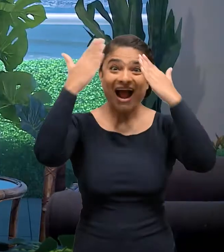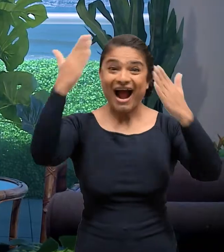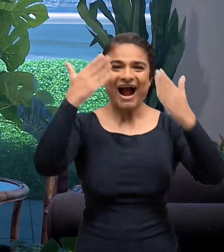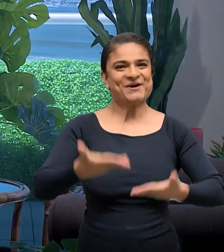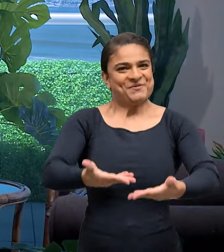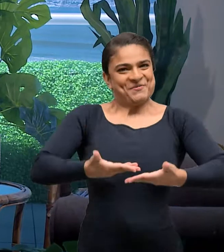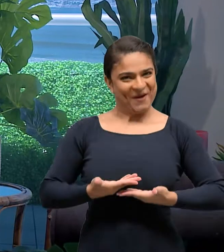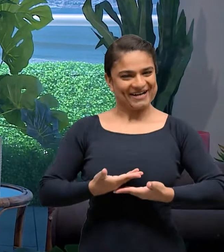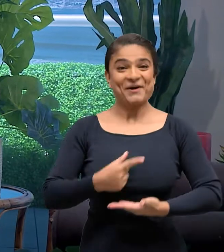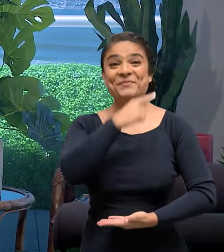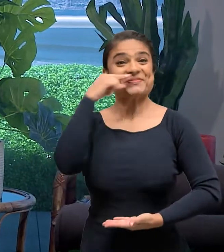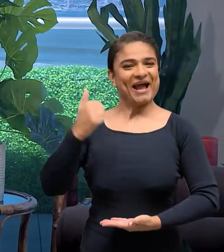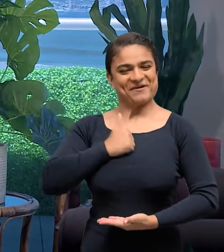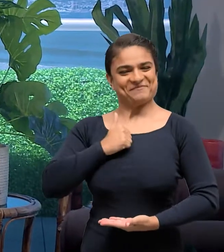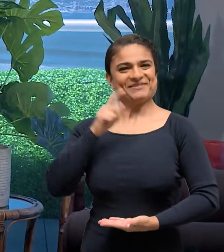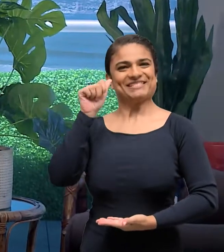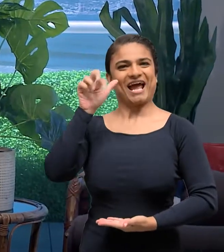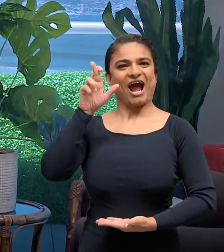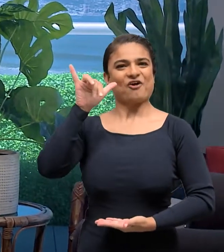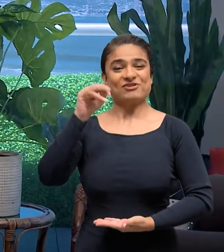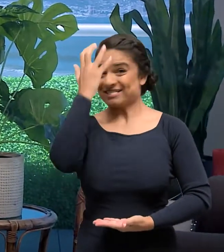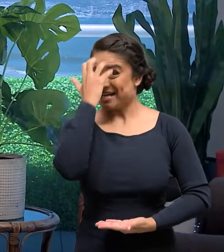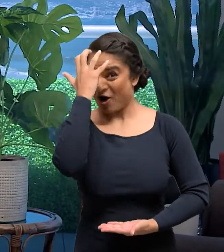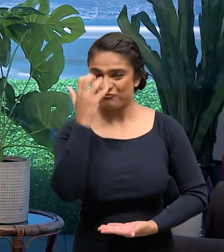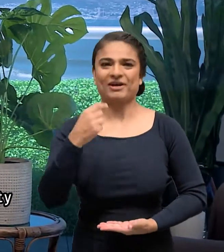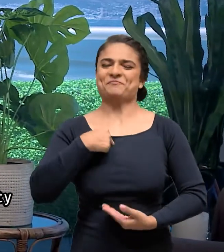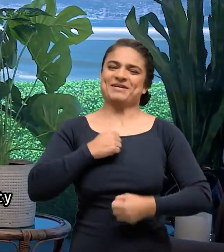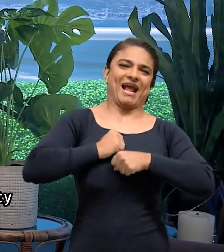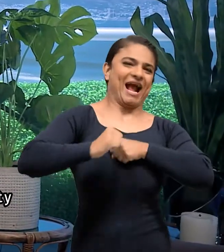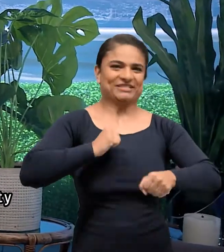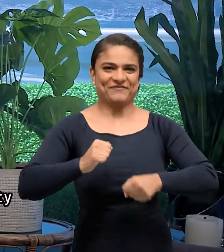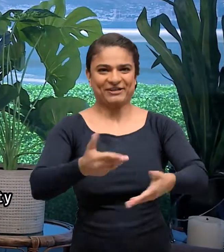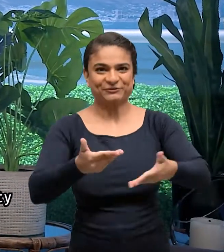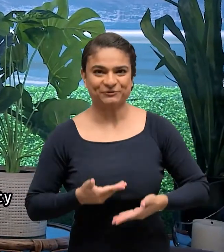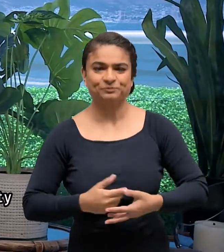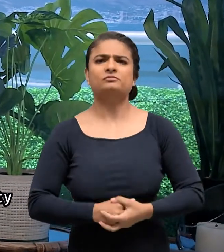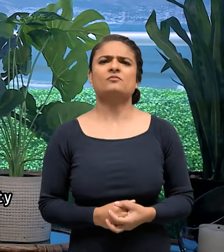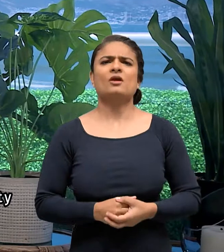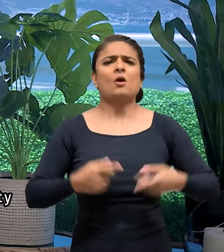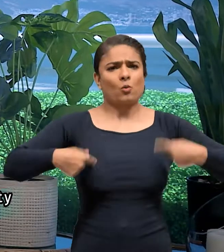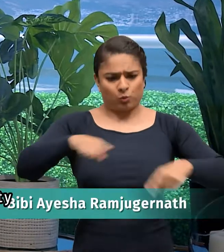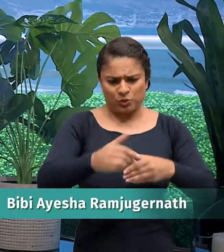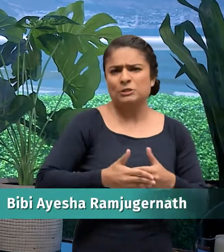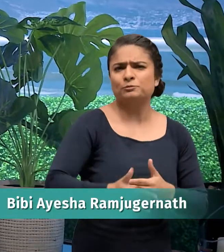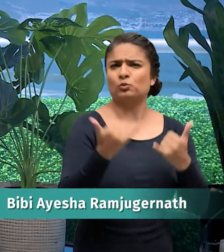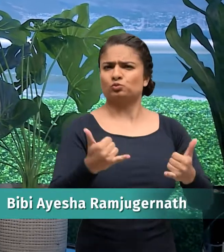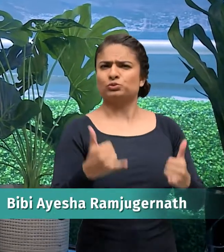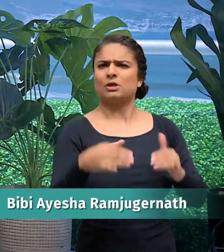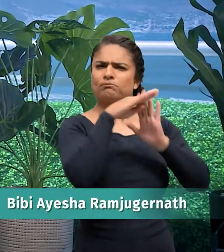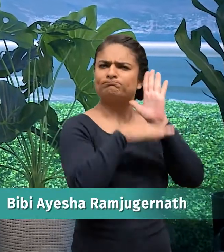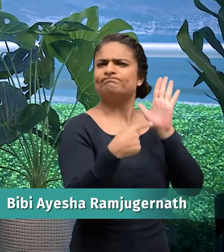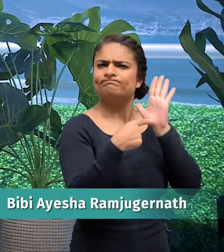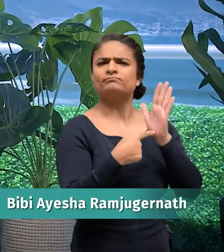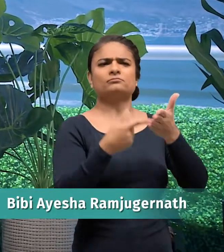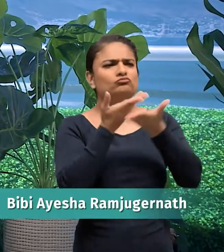Hello and welcome to Activated with me, Taryn Tomlinson. This is a series that explores disability within the context of